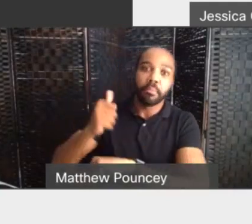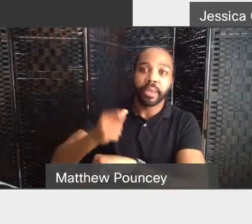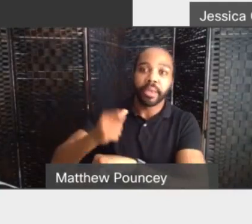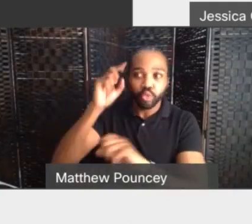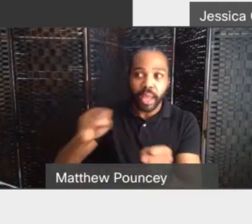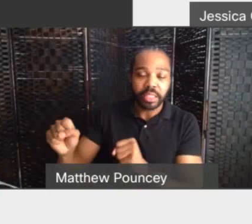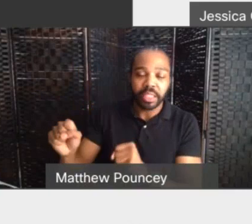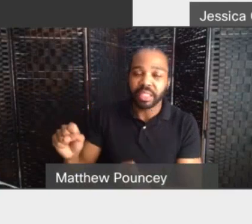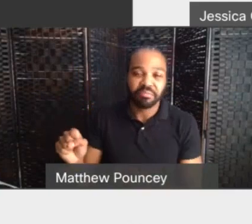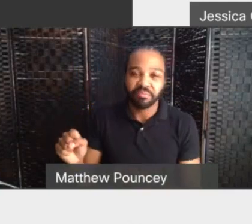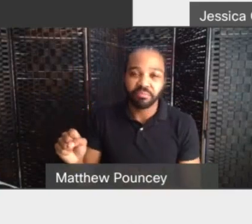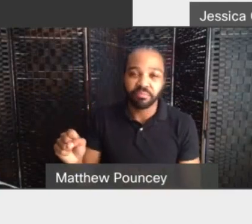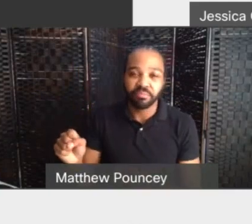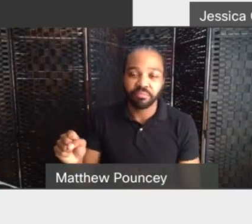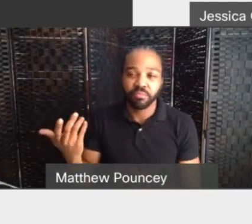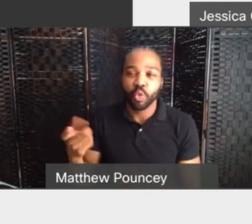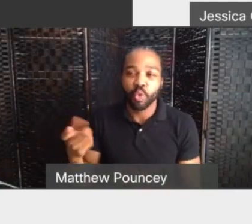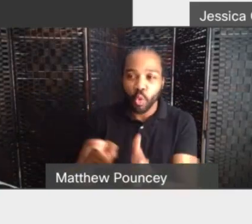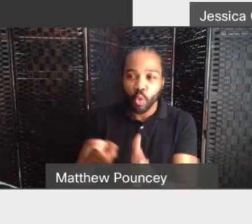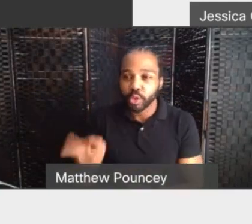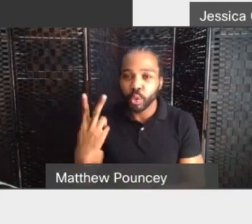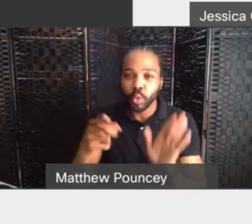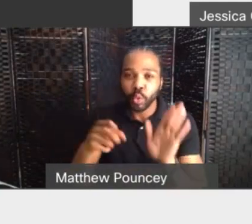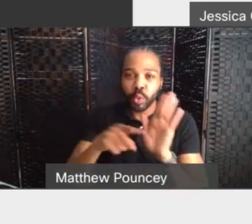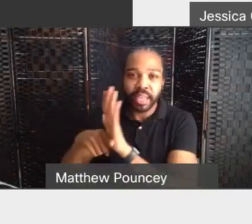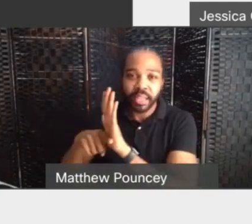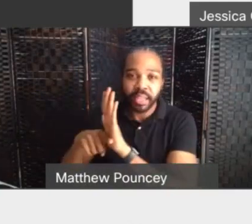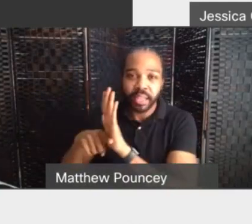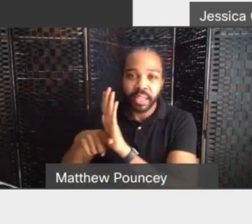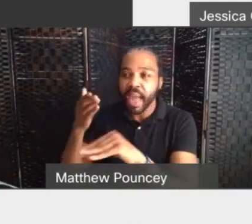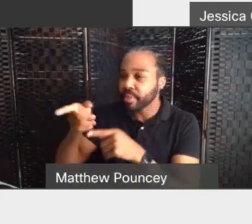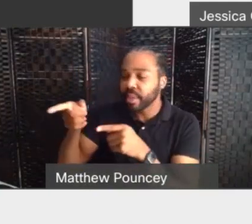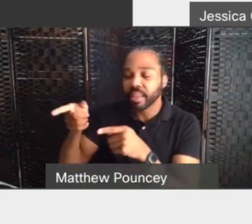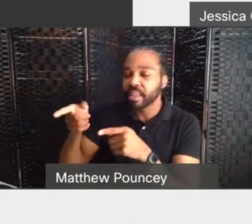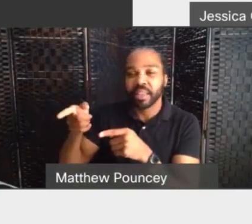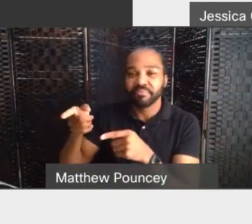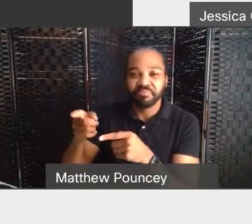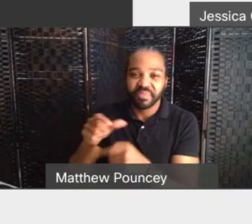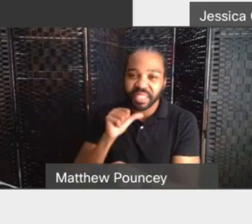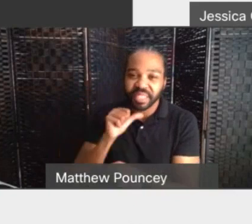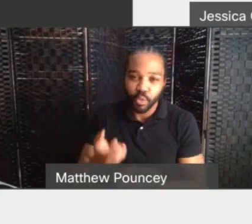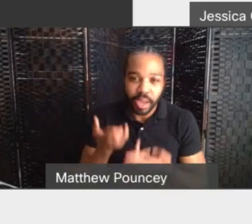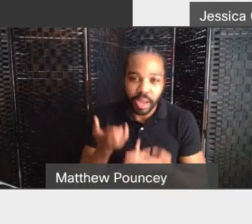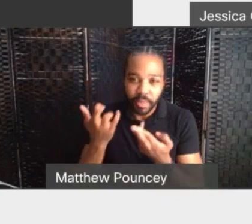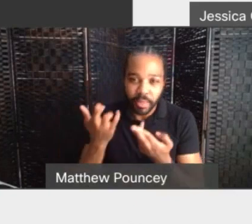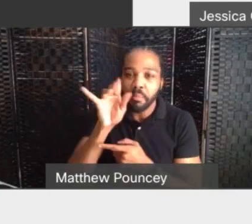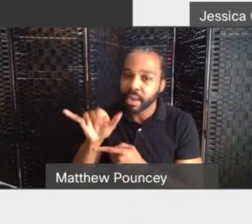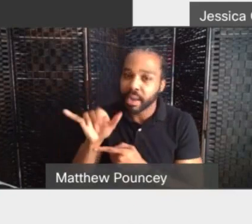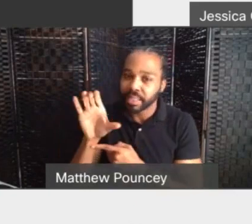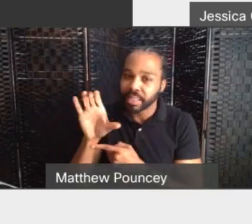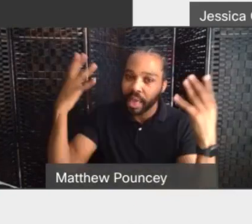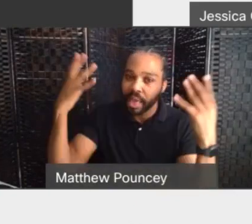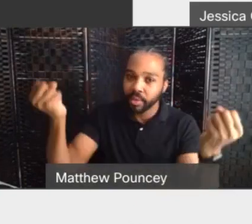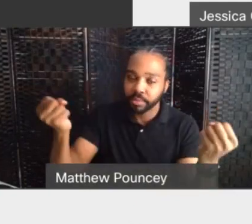two requiring 2 negative tests after someone has positive, the test-based strategy is not recommended by DC Health.